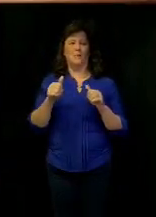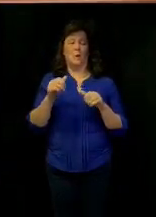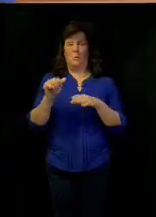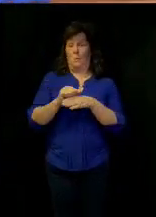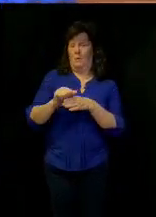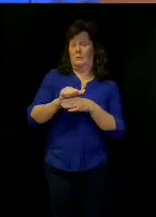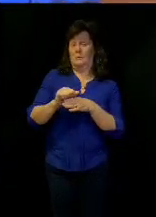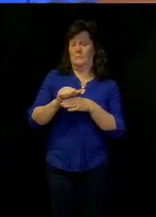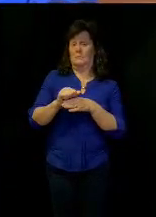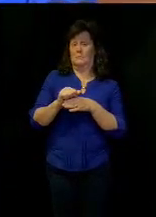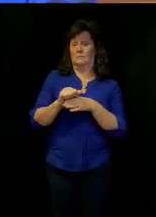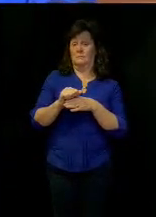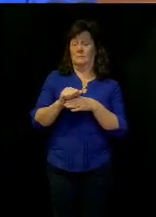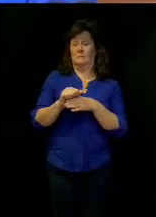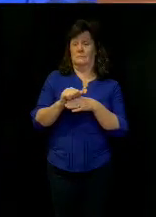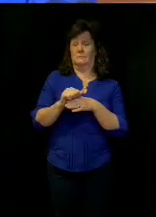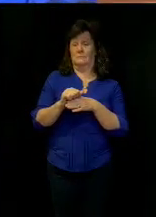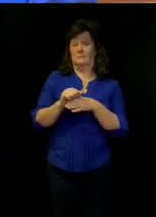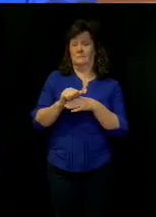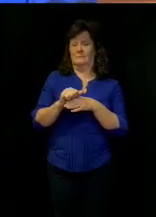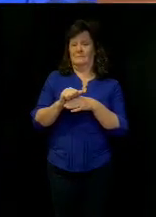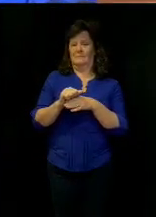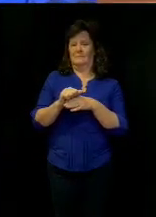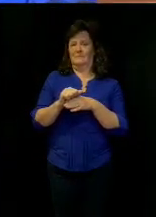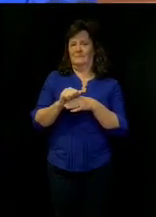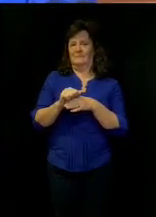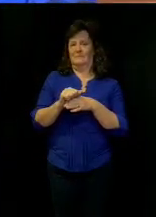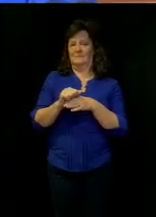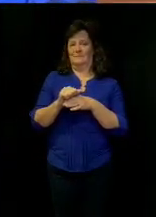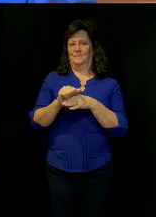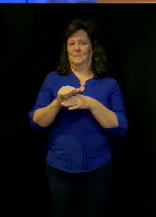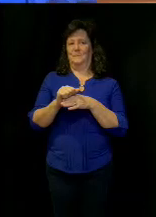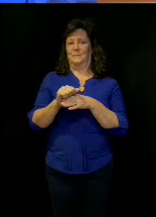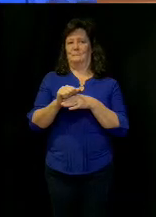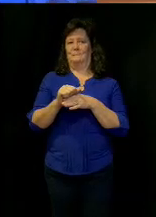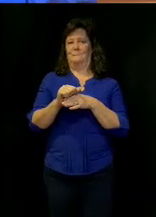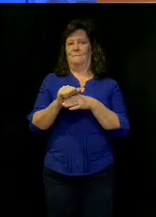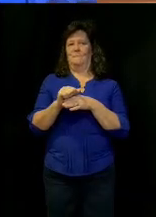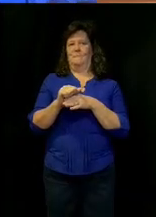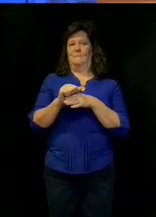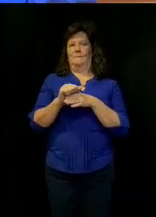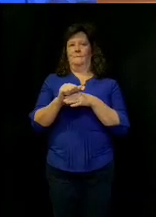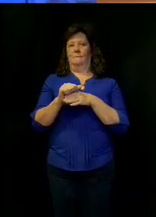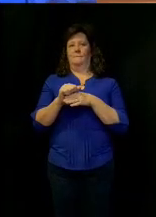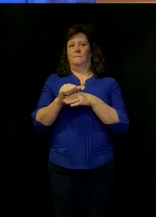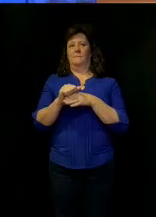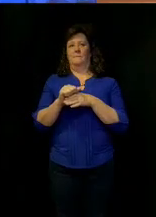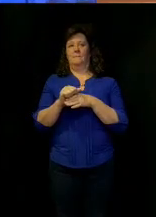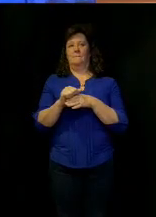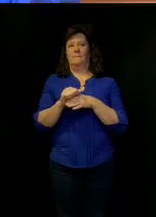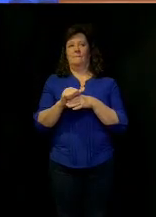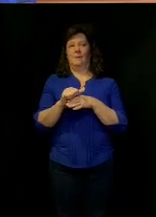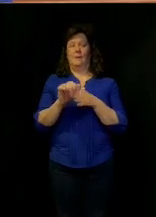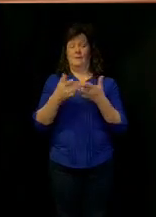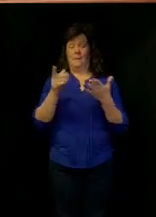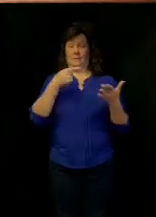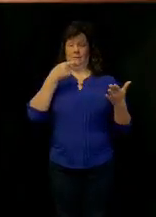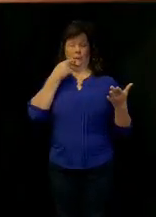not using it as the filter, right? Look what the Bible says.